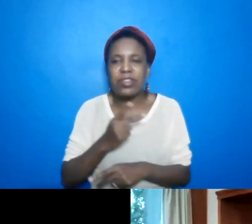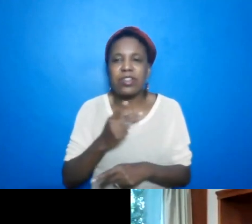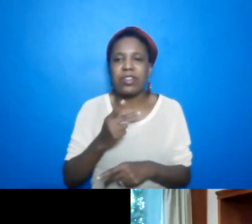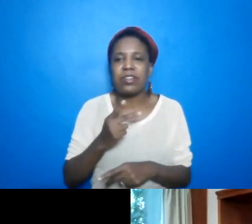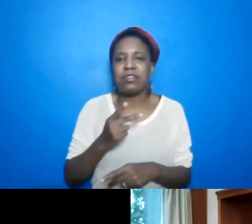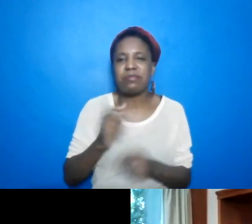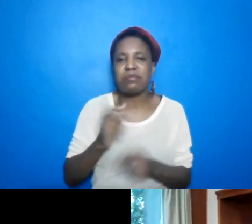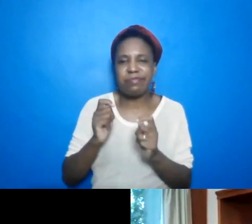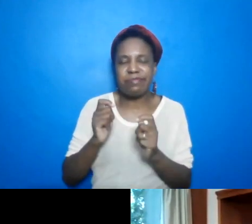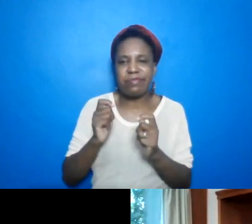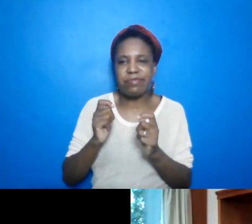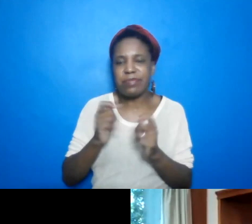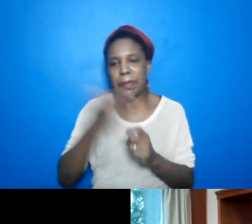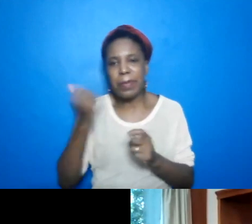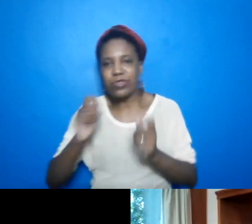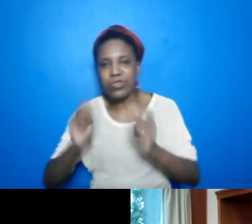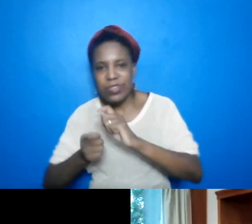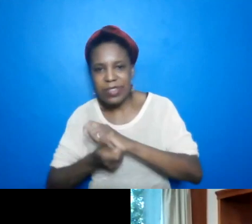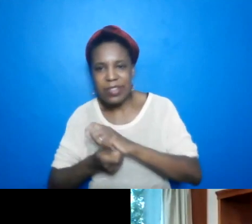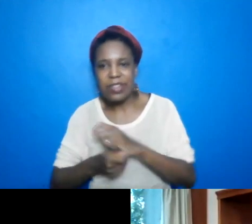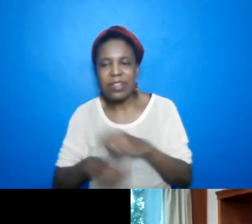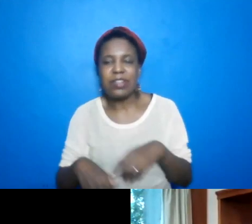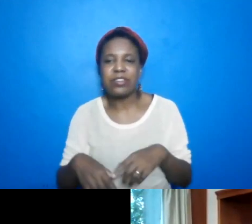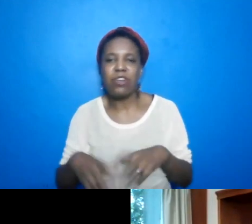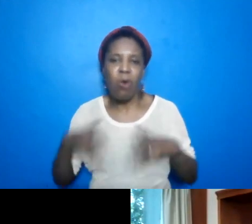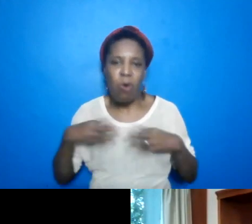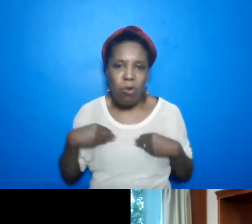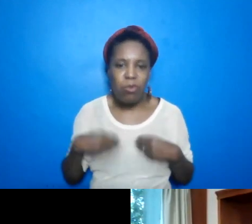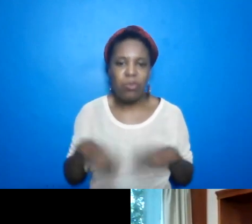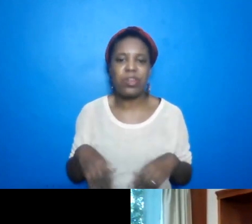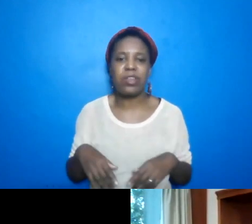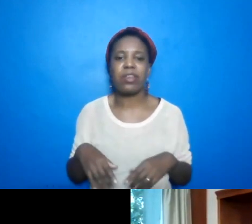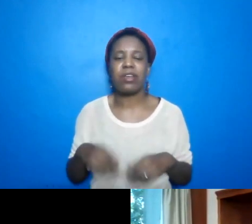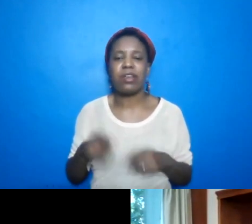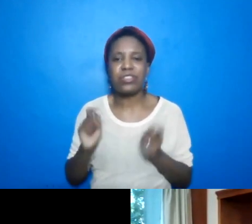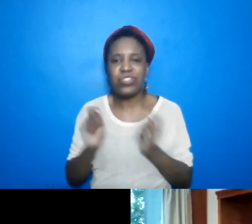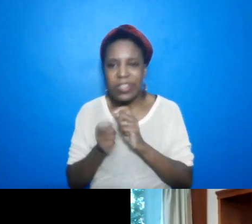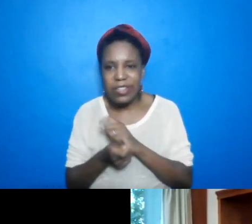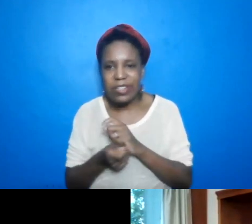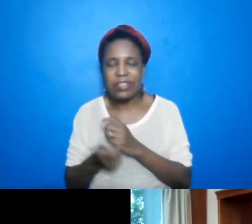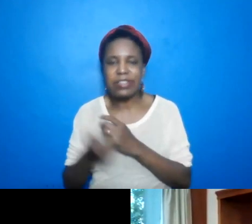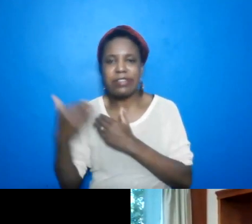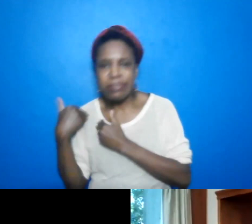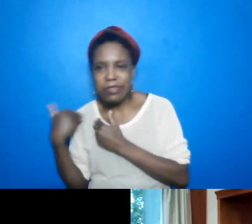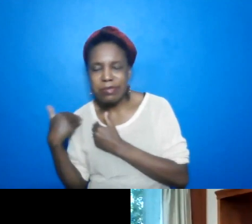change it is that whatever transformation it is that they're hoping to make. It's got to be theirs. And